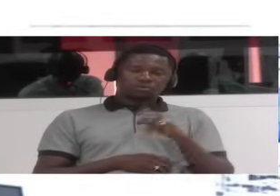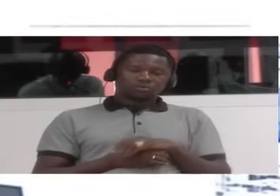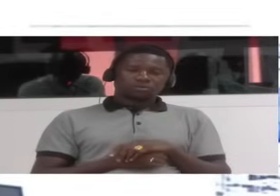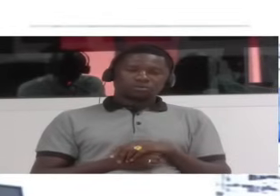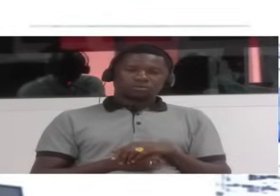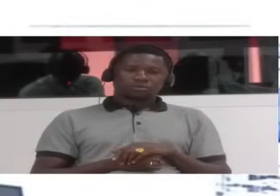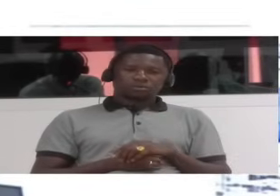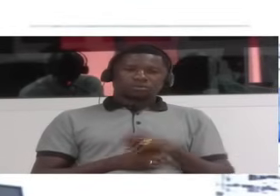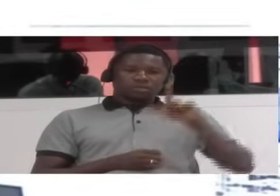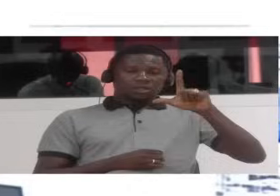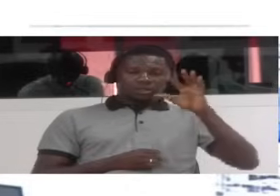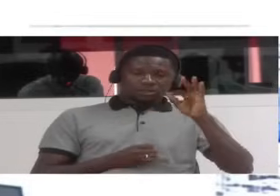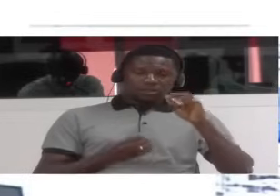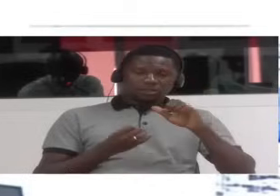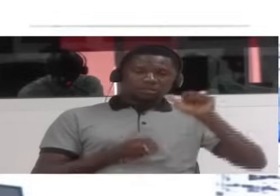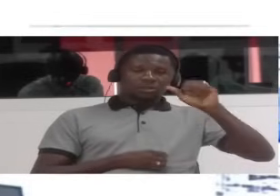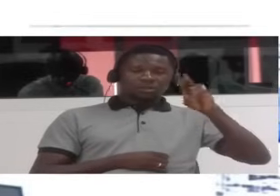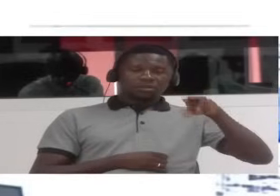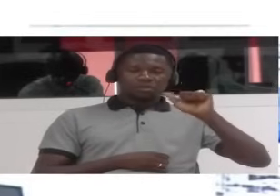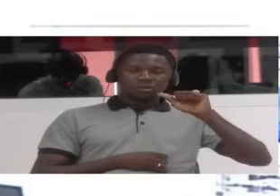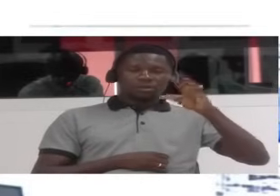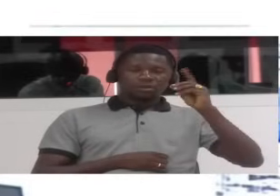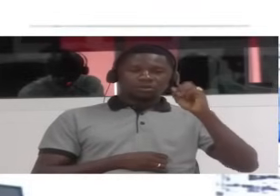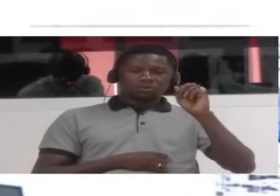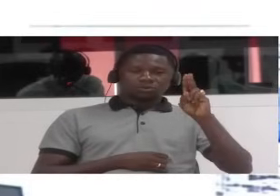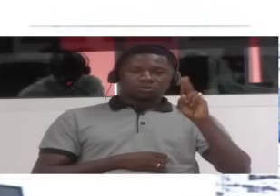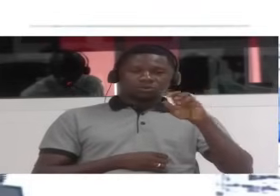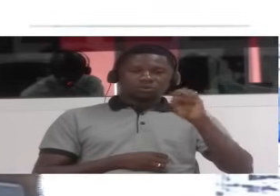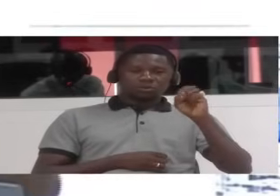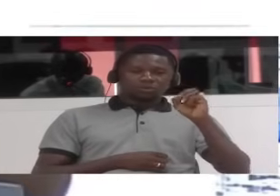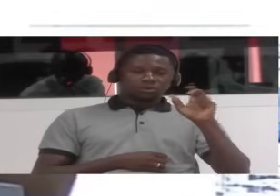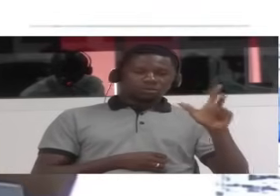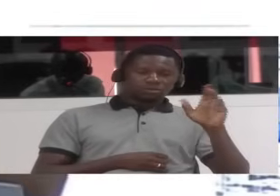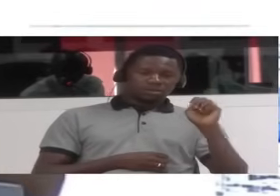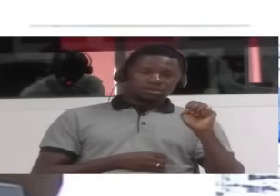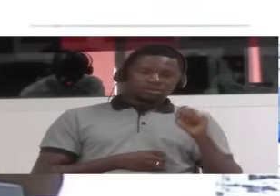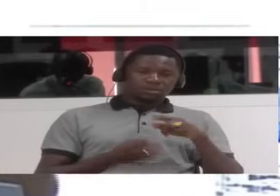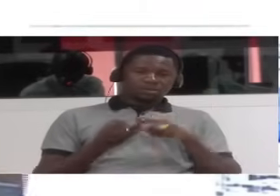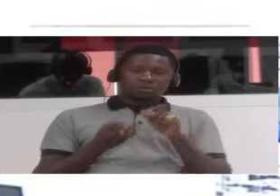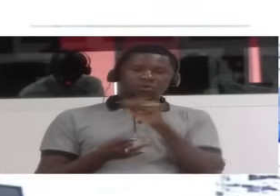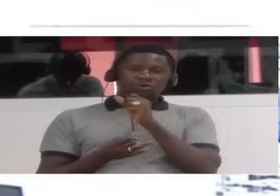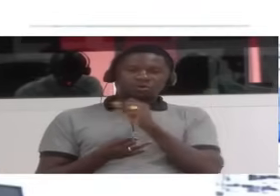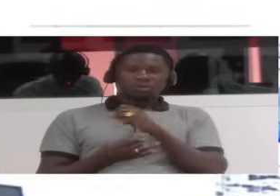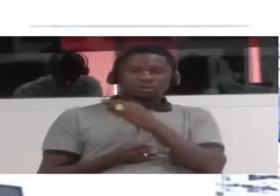Lieutenant Amadou Sow, and another captain from the training school. I can't remember his name.